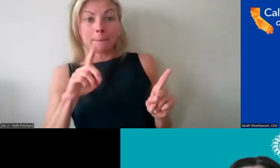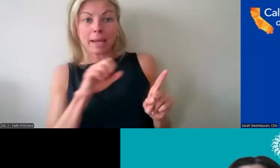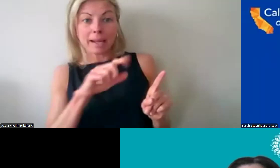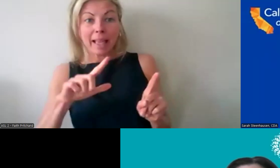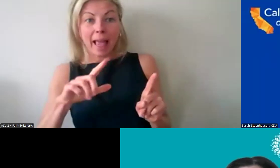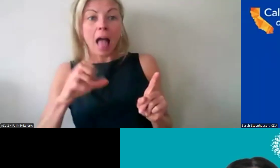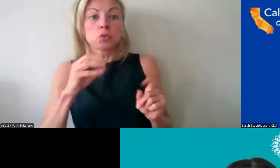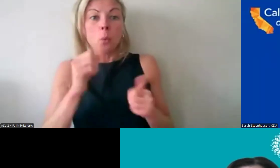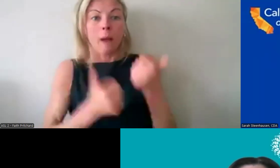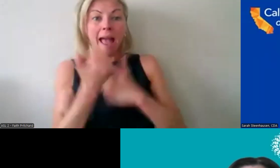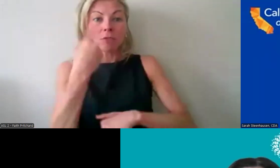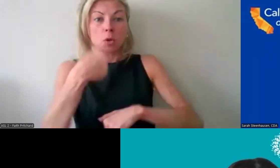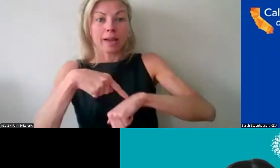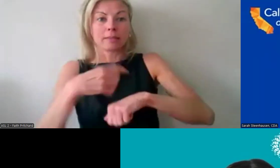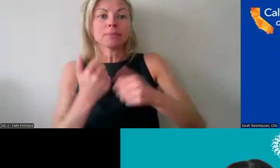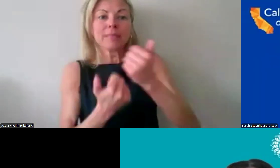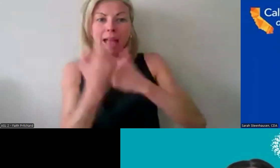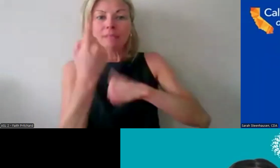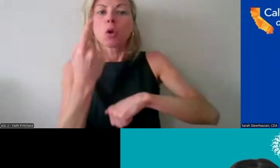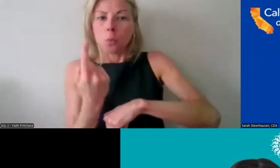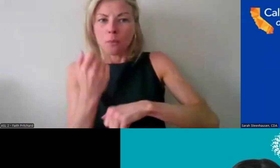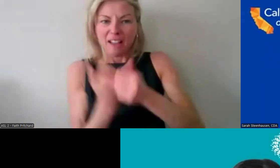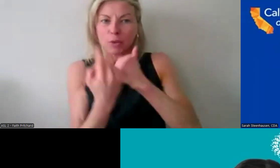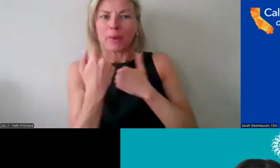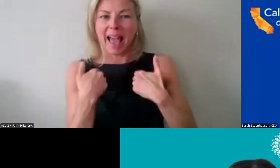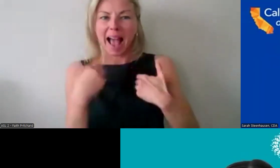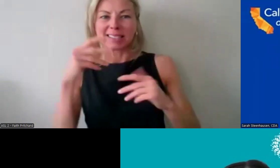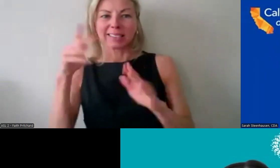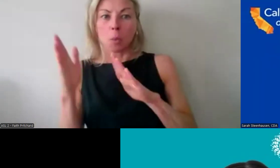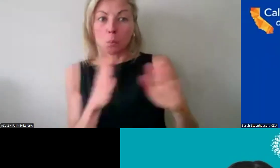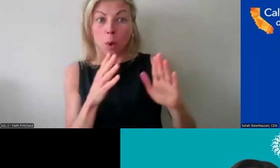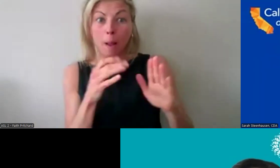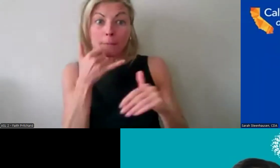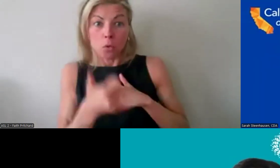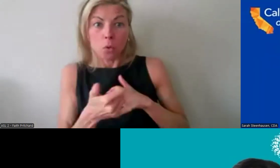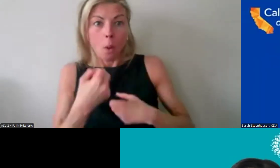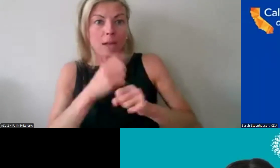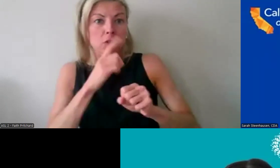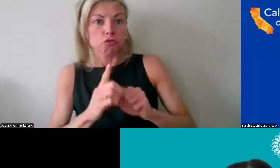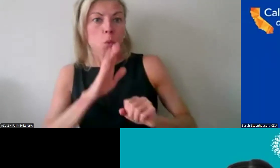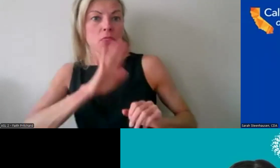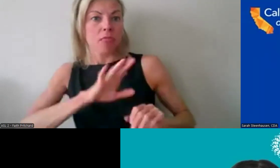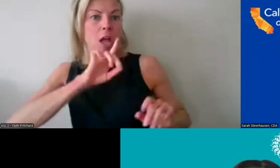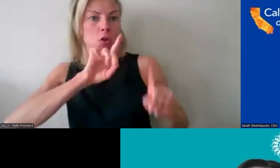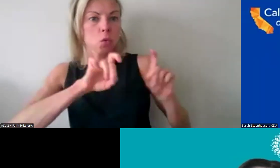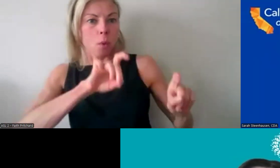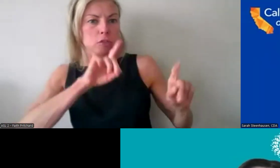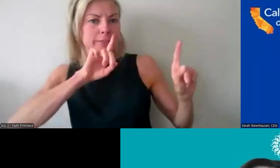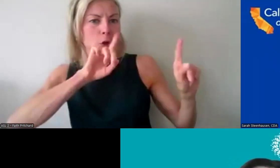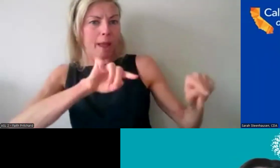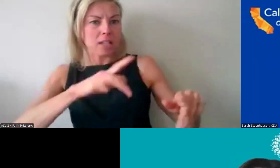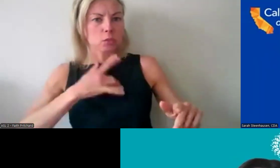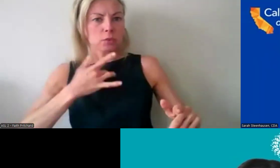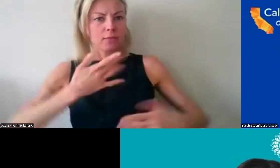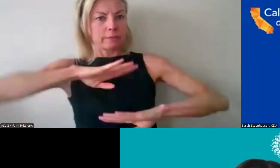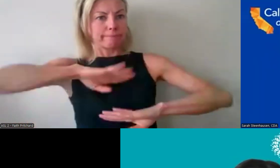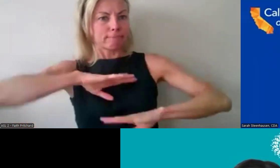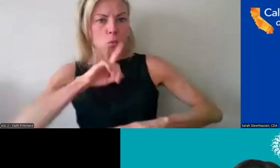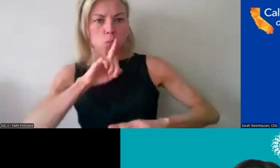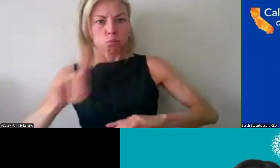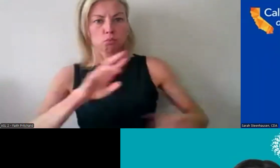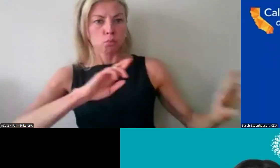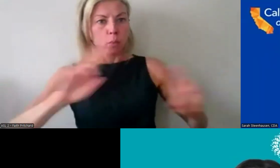call with like the folks who are staffing it to make sure they have their questions answered and they feel fully prepared and, you know, those